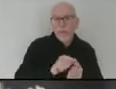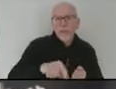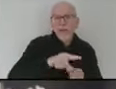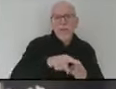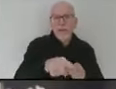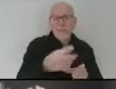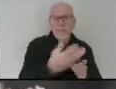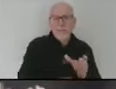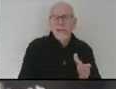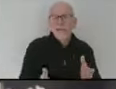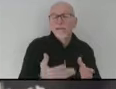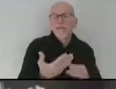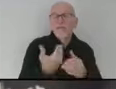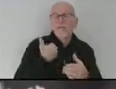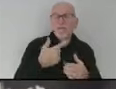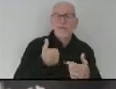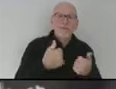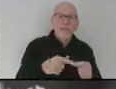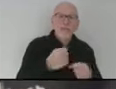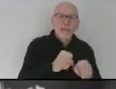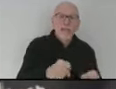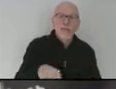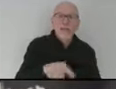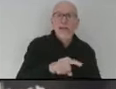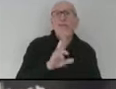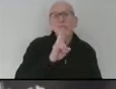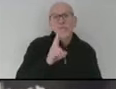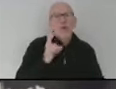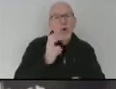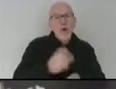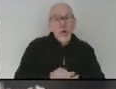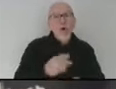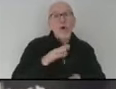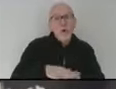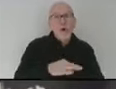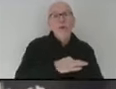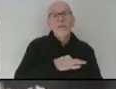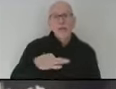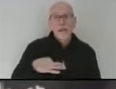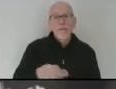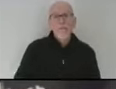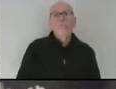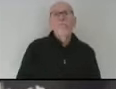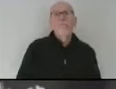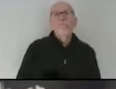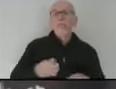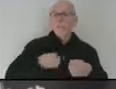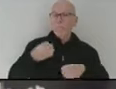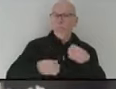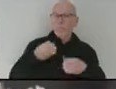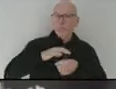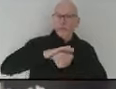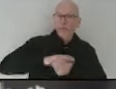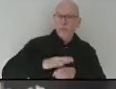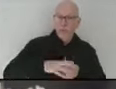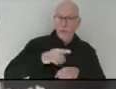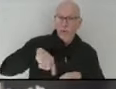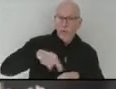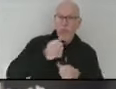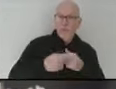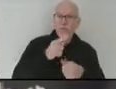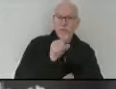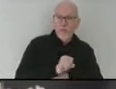moments before we tried to save them. It's very, very hard for staff. The emotional toll that this pandemic has created for everyone who works